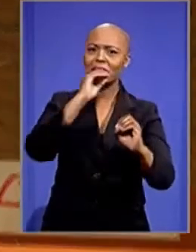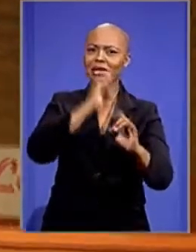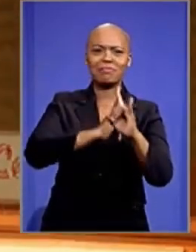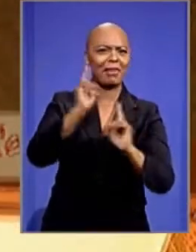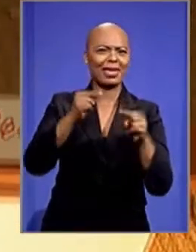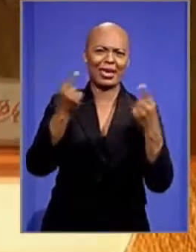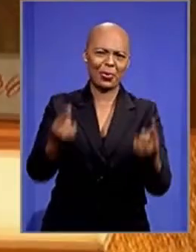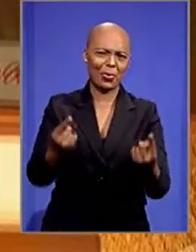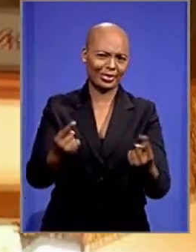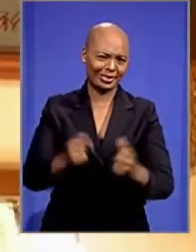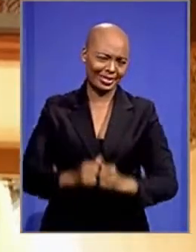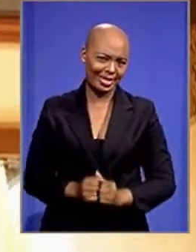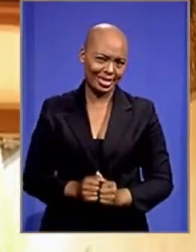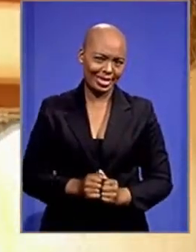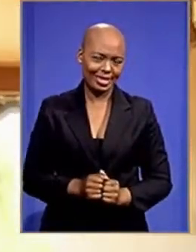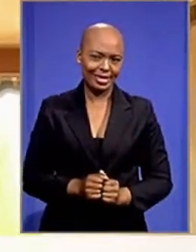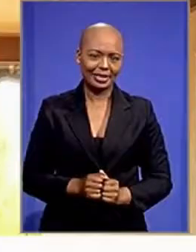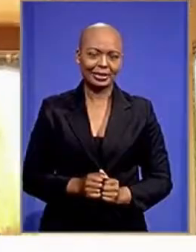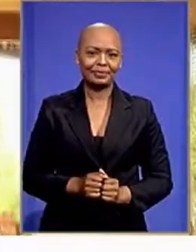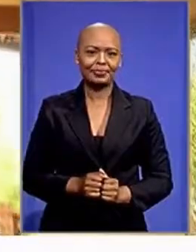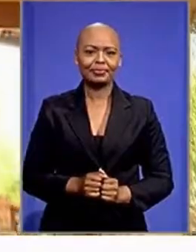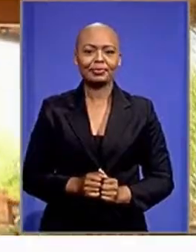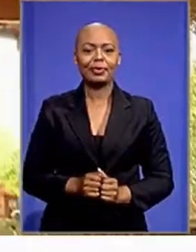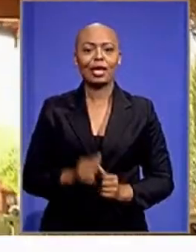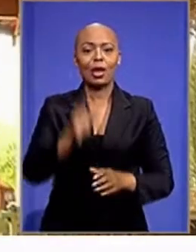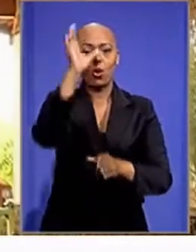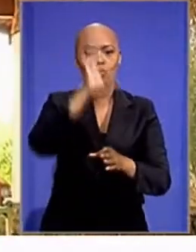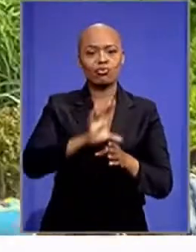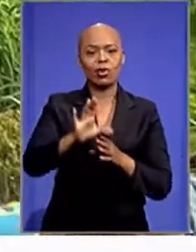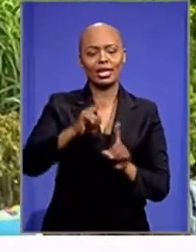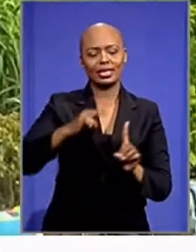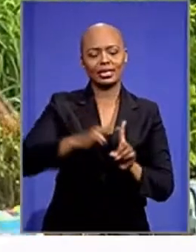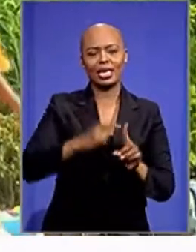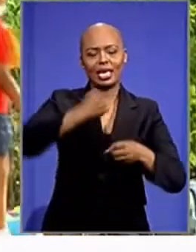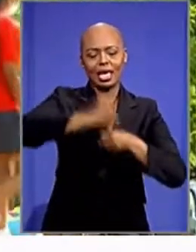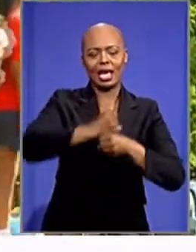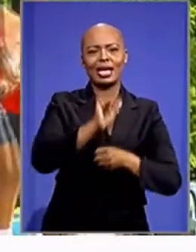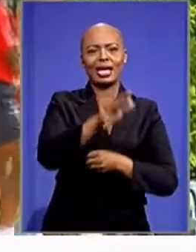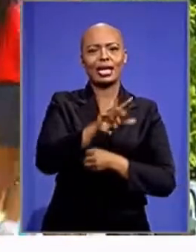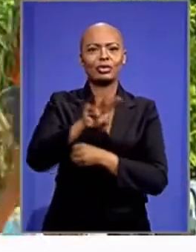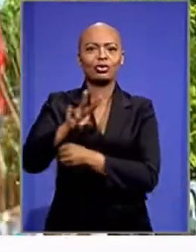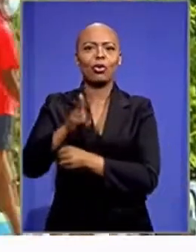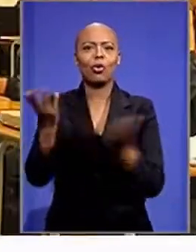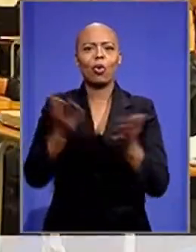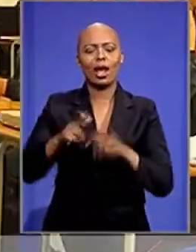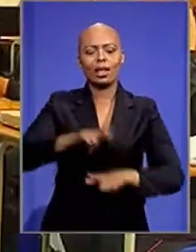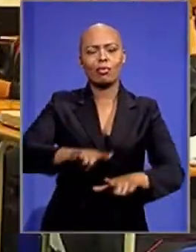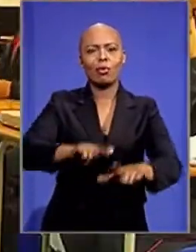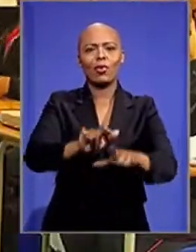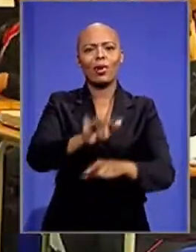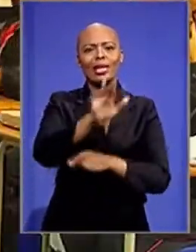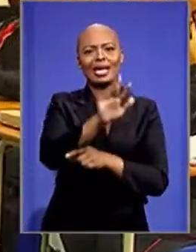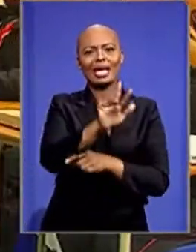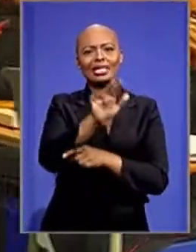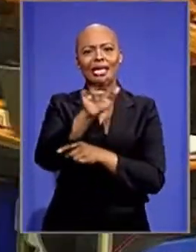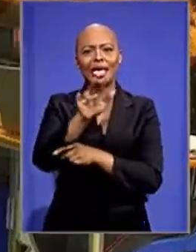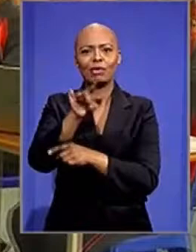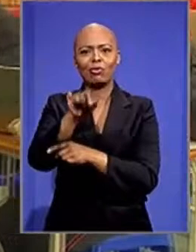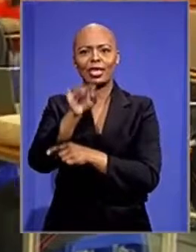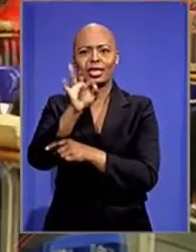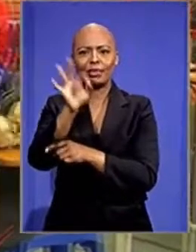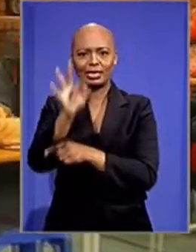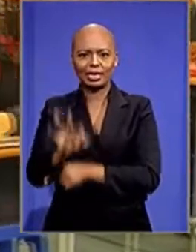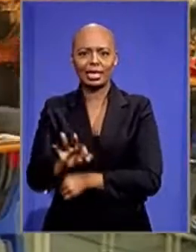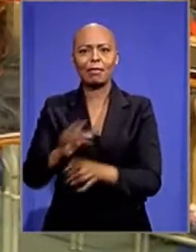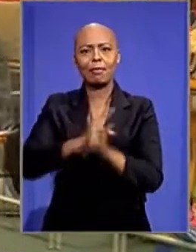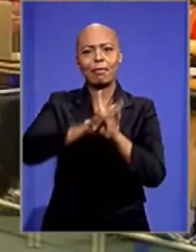Peps College e theilweng ka 1992 ke se seng sa dikolo tse ikemetseng Limpopo mme e paseditswe ka 98.3% le ho fumana